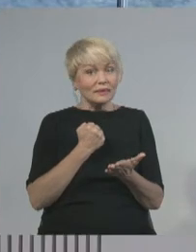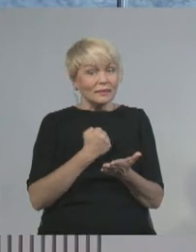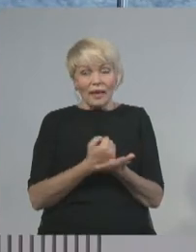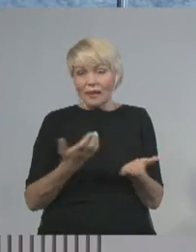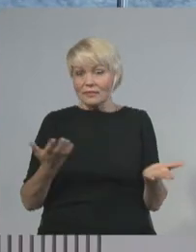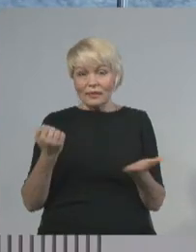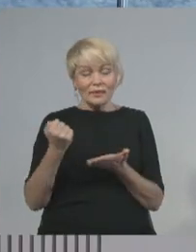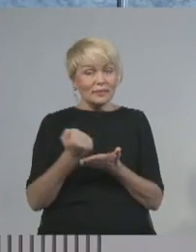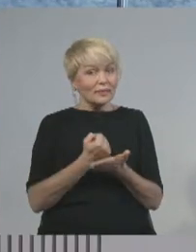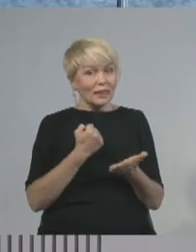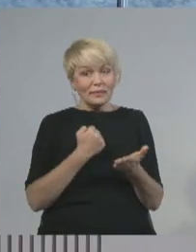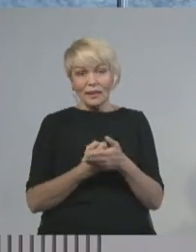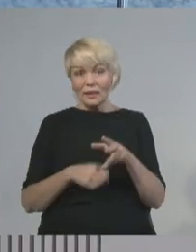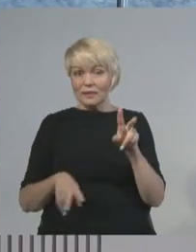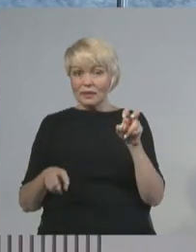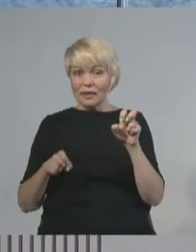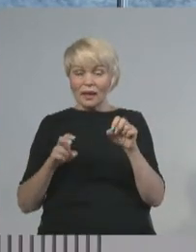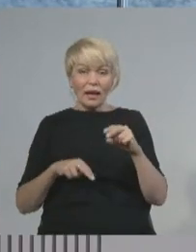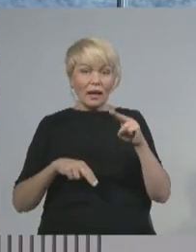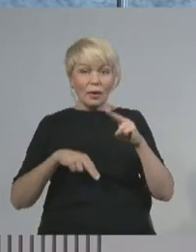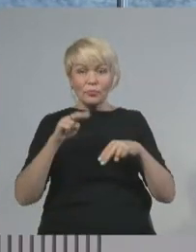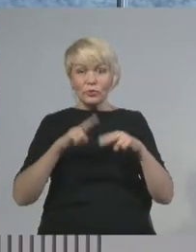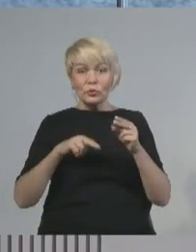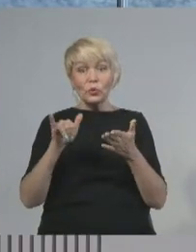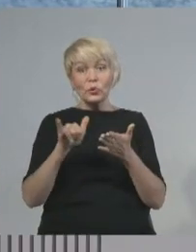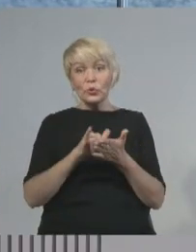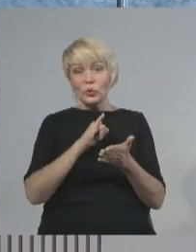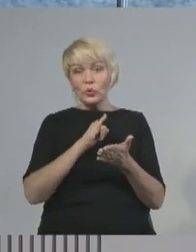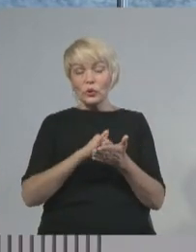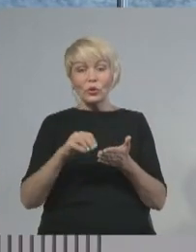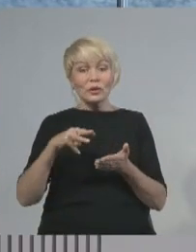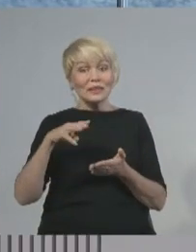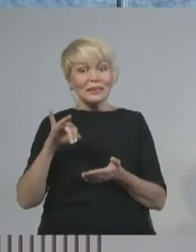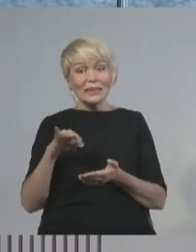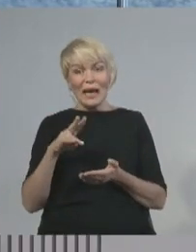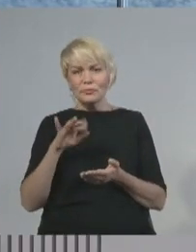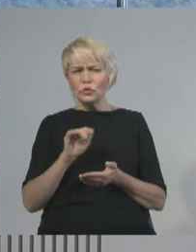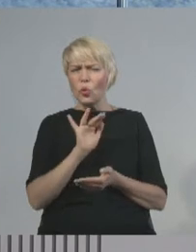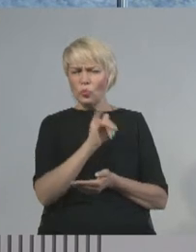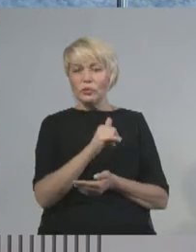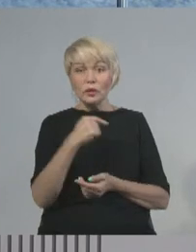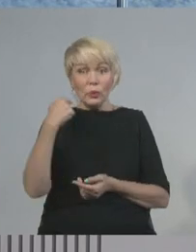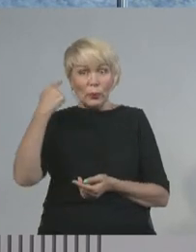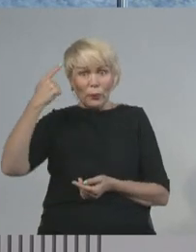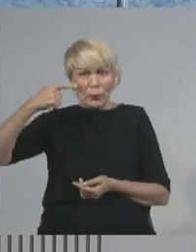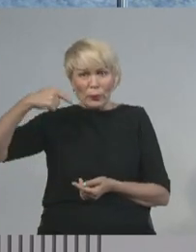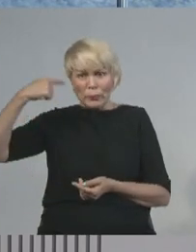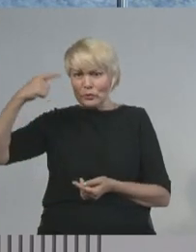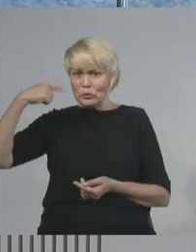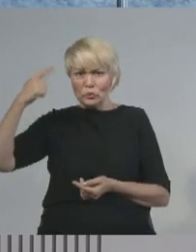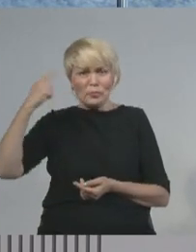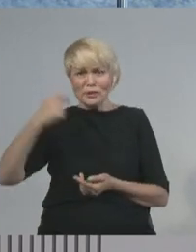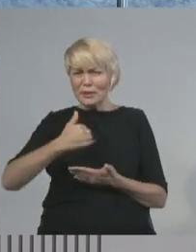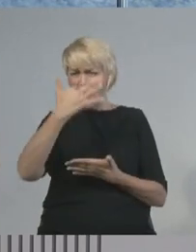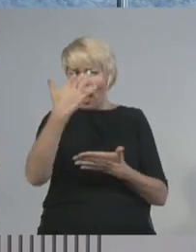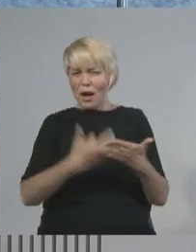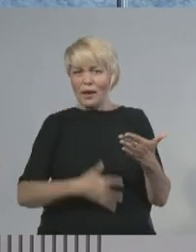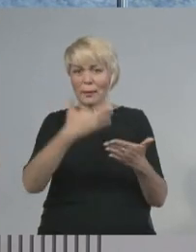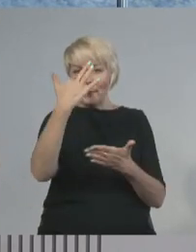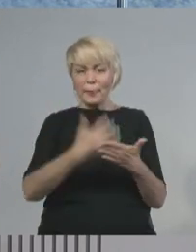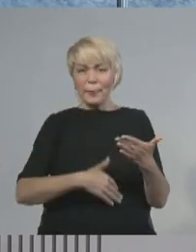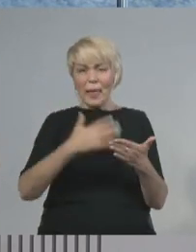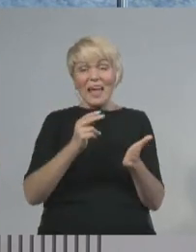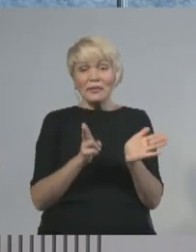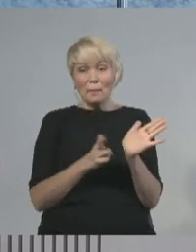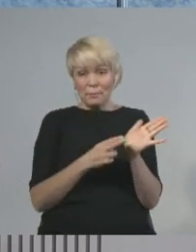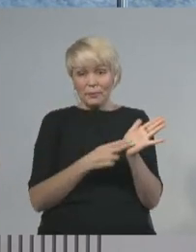and it's a standard the one that the new york times is building yes but they have a crazy traffic don't forget about